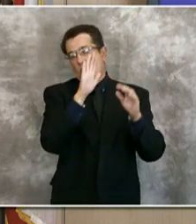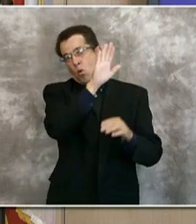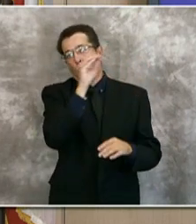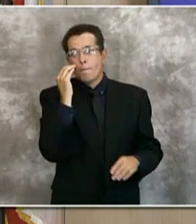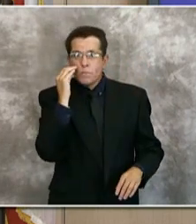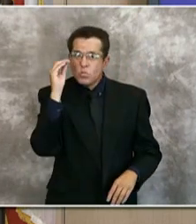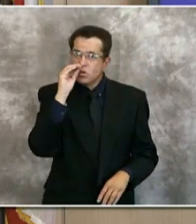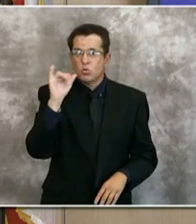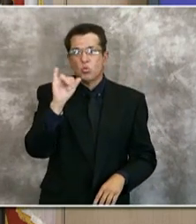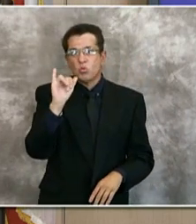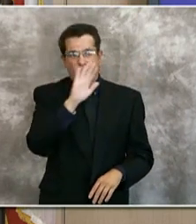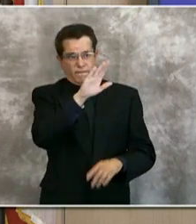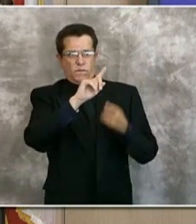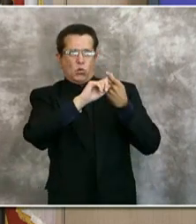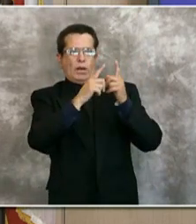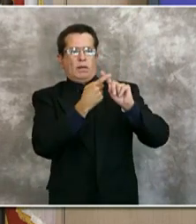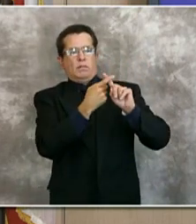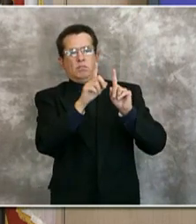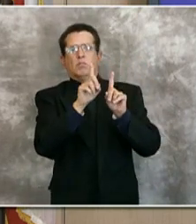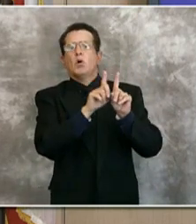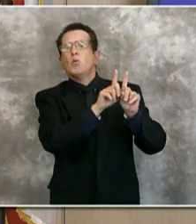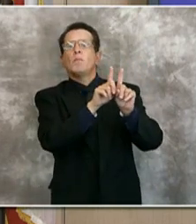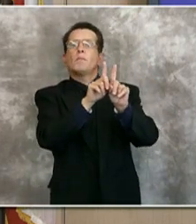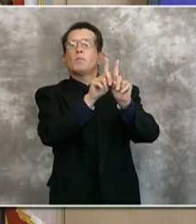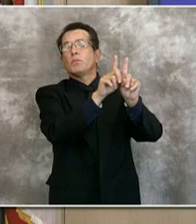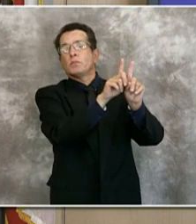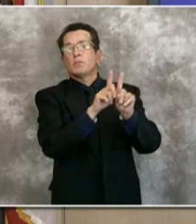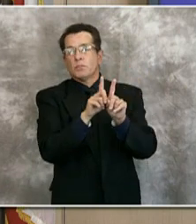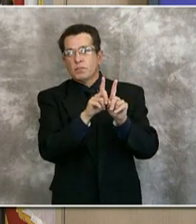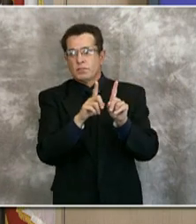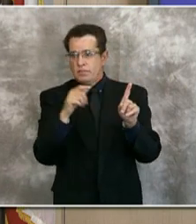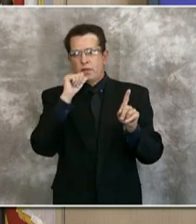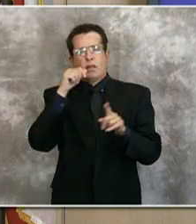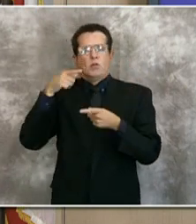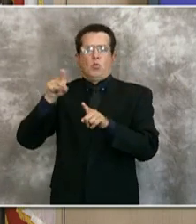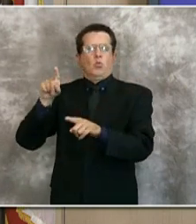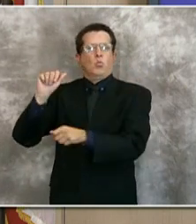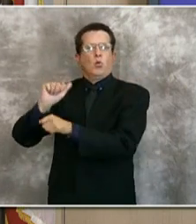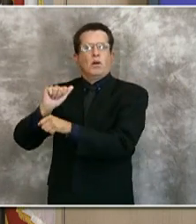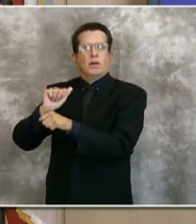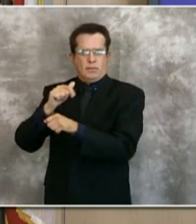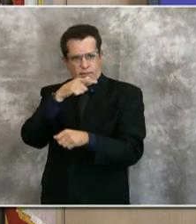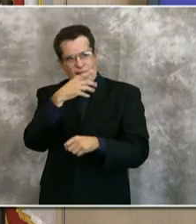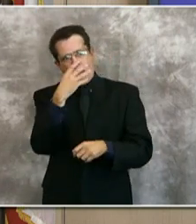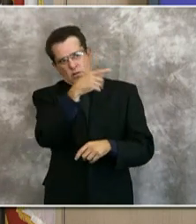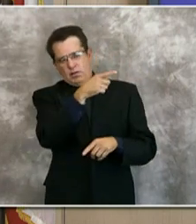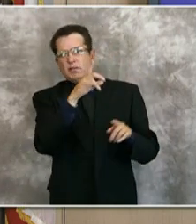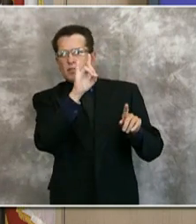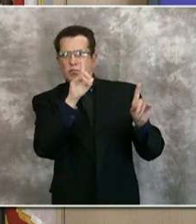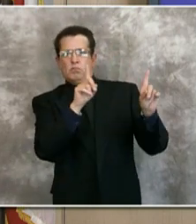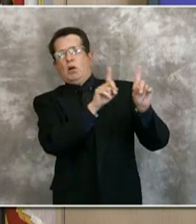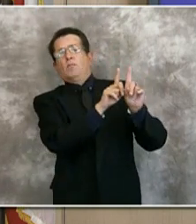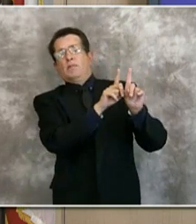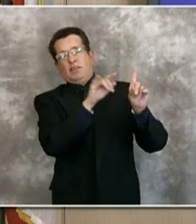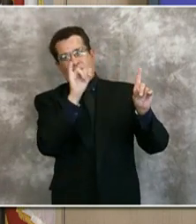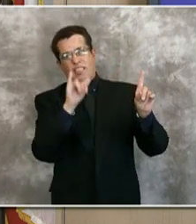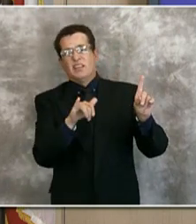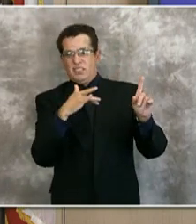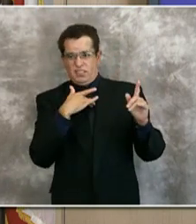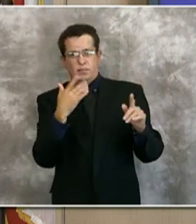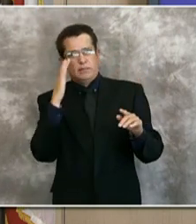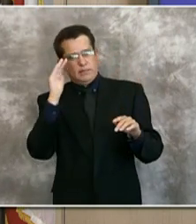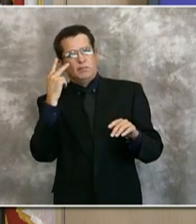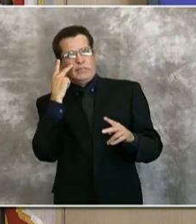or doing things together outside their households. I think that is a bit of a trend,